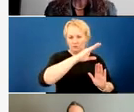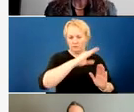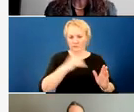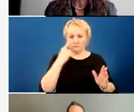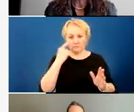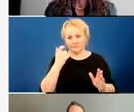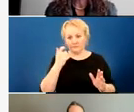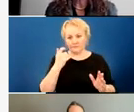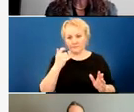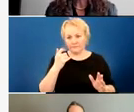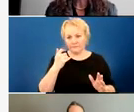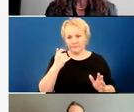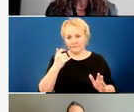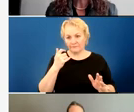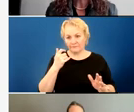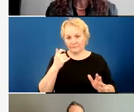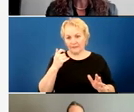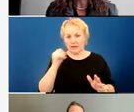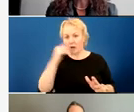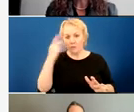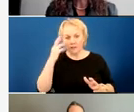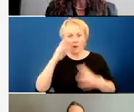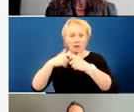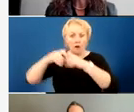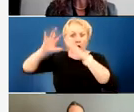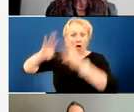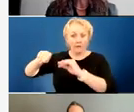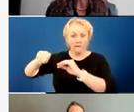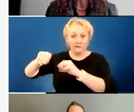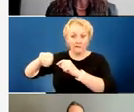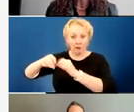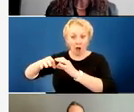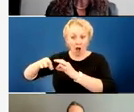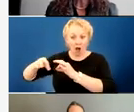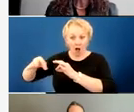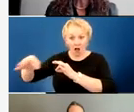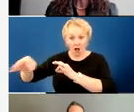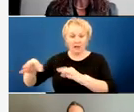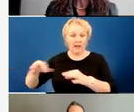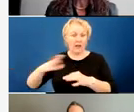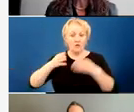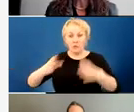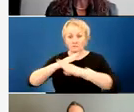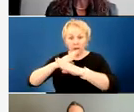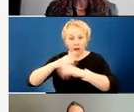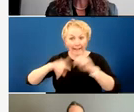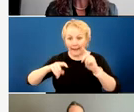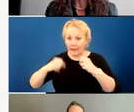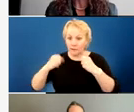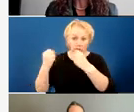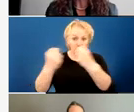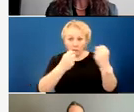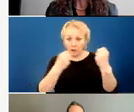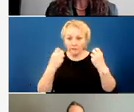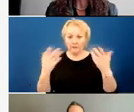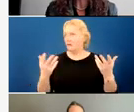expecting necessarily to be without power for so long or not being able to travel, that then they were